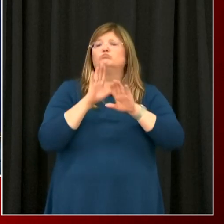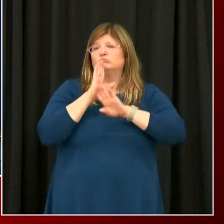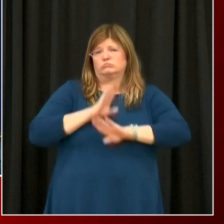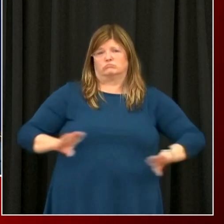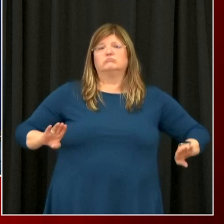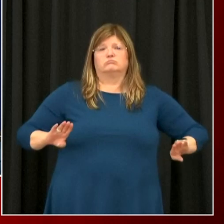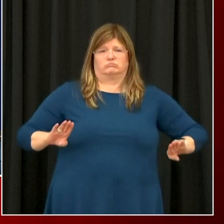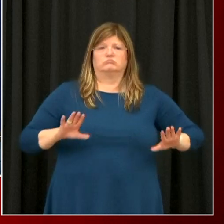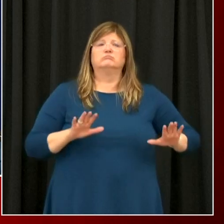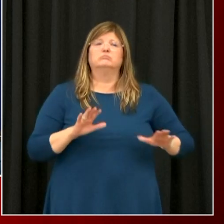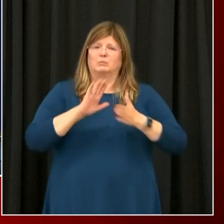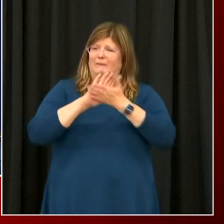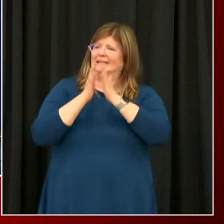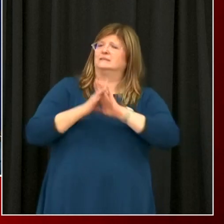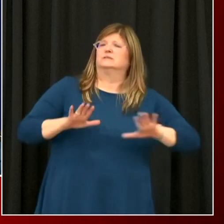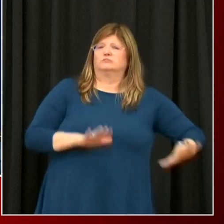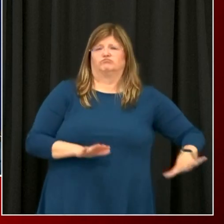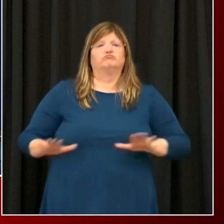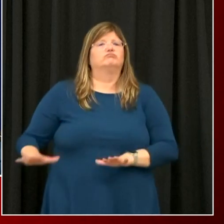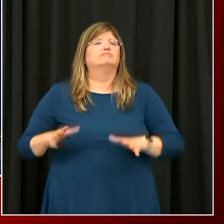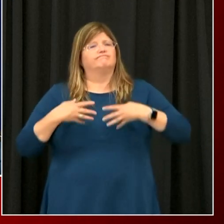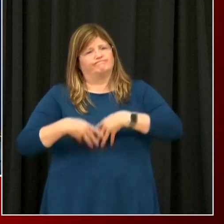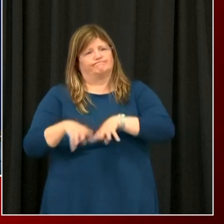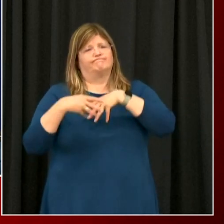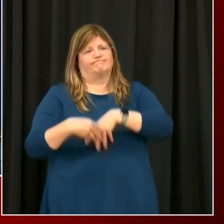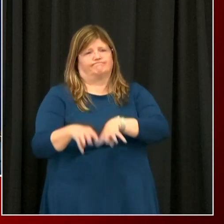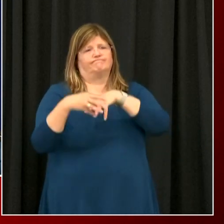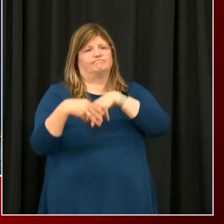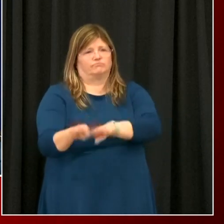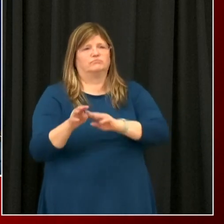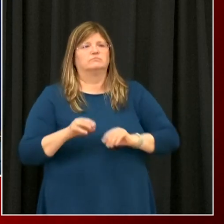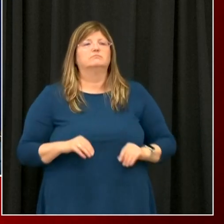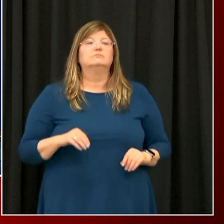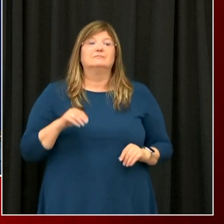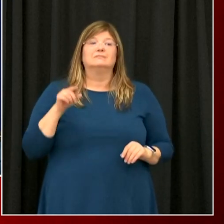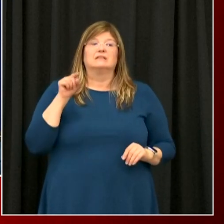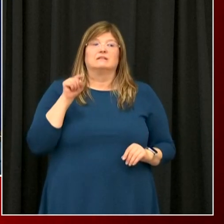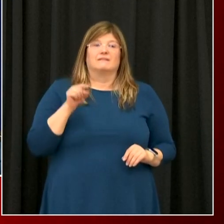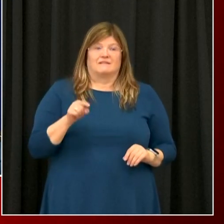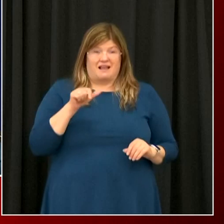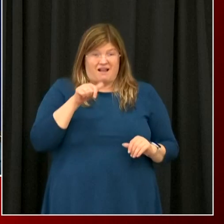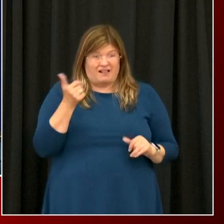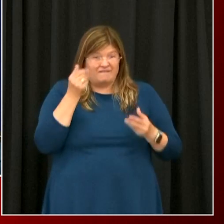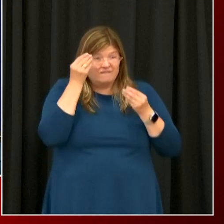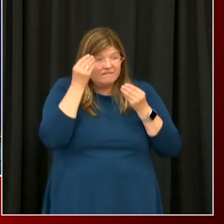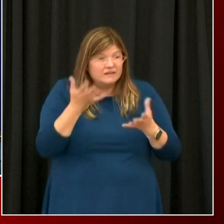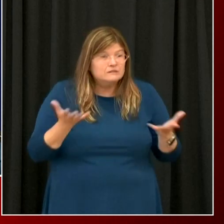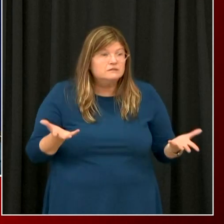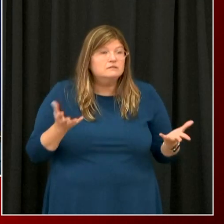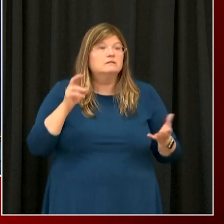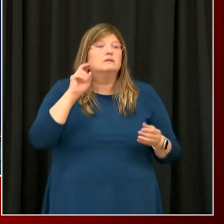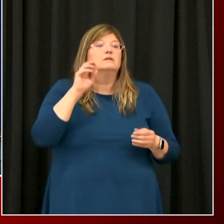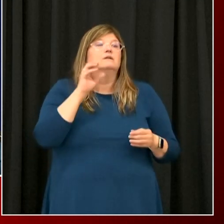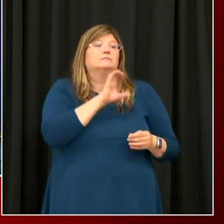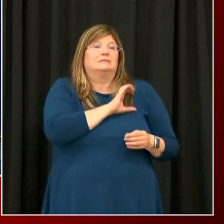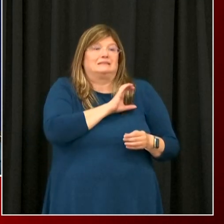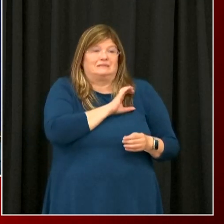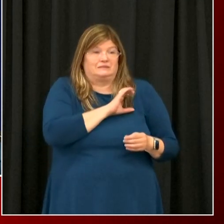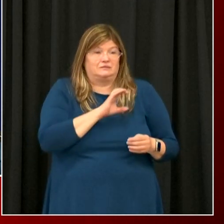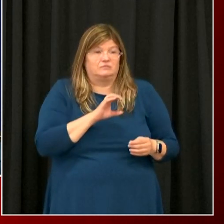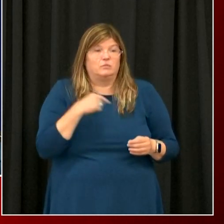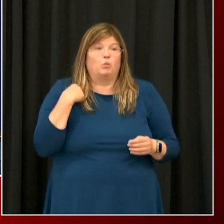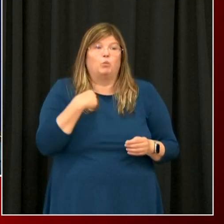past couple of days. Another note that I want to mention is the Metropolitan Police Department has a heavy heart today